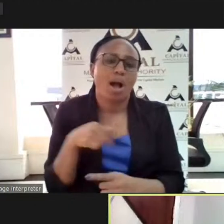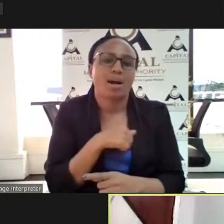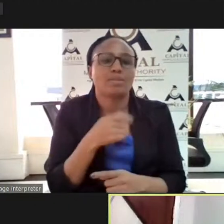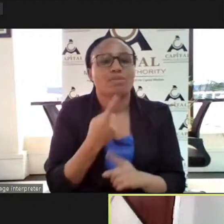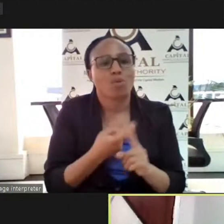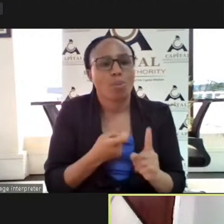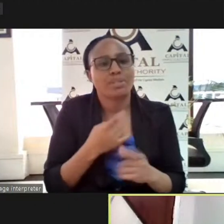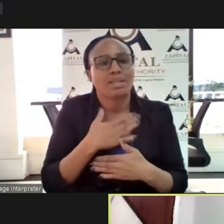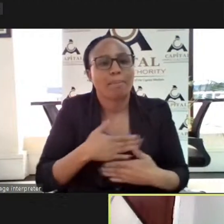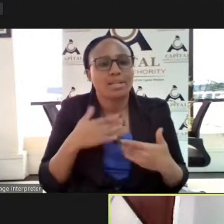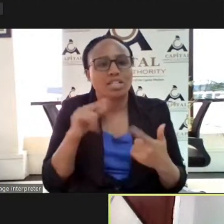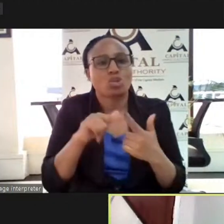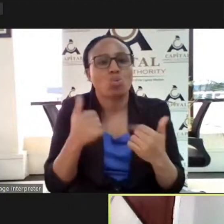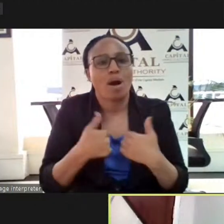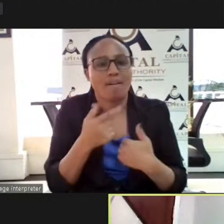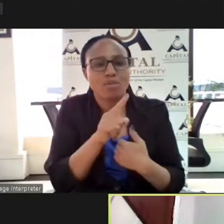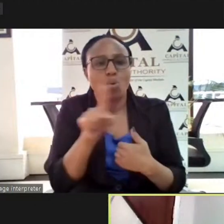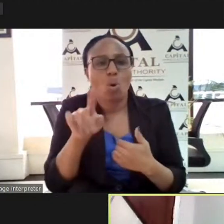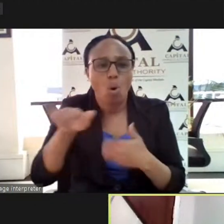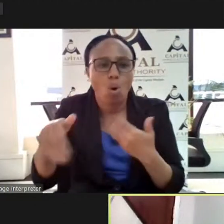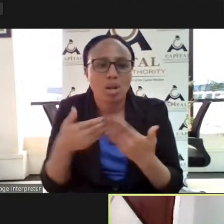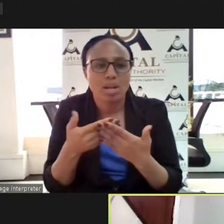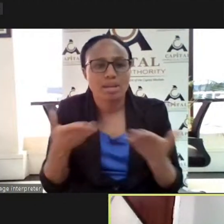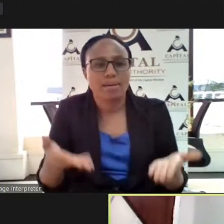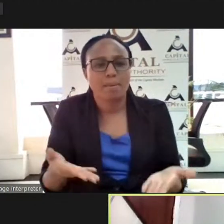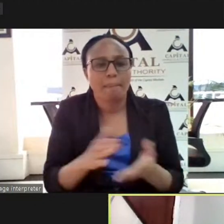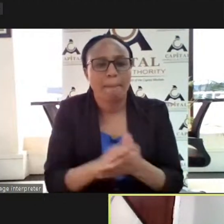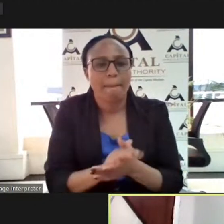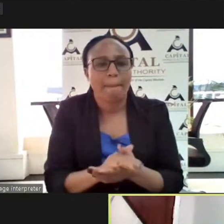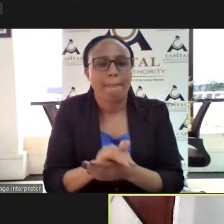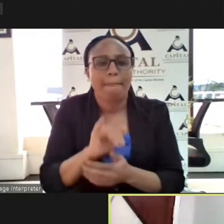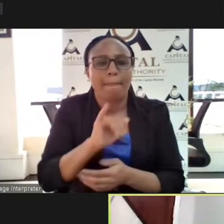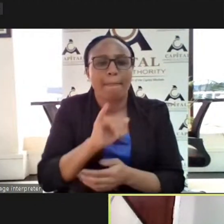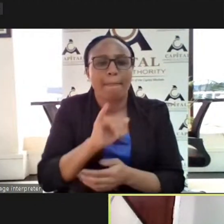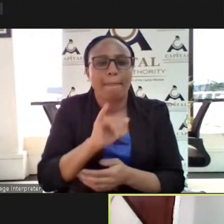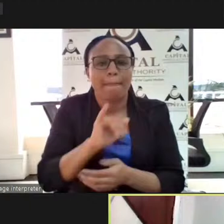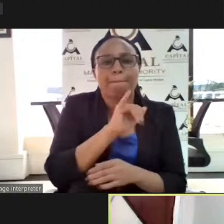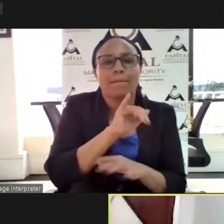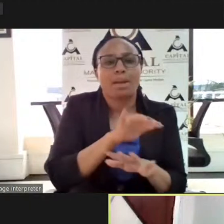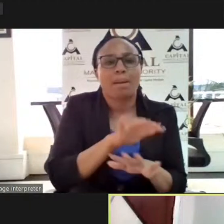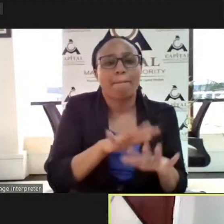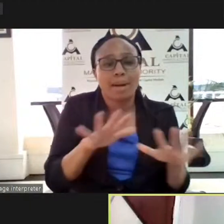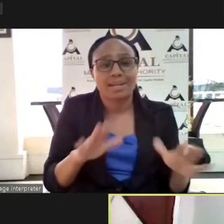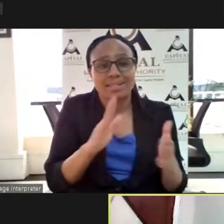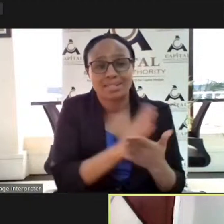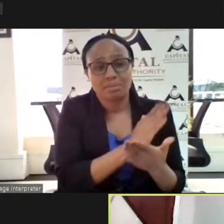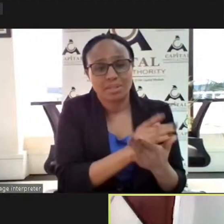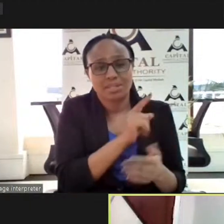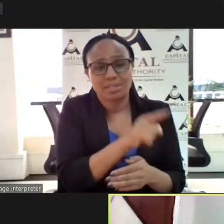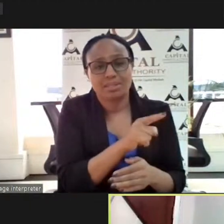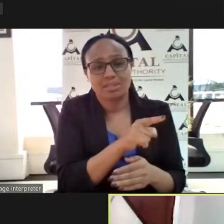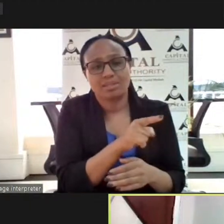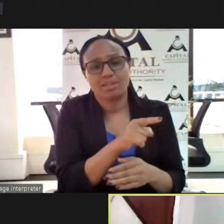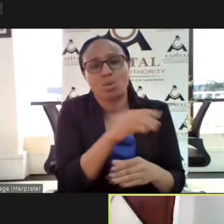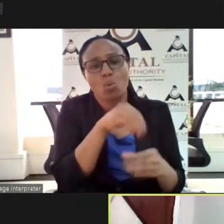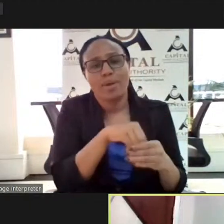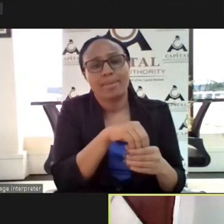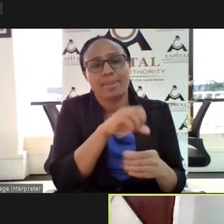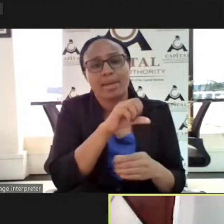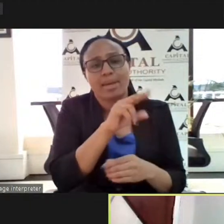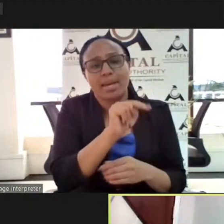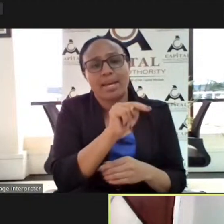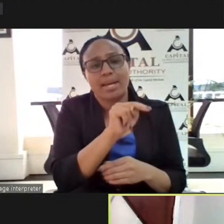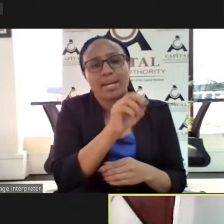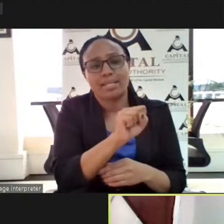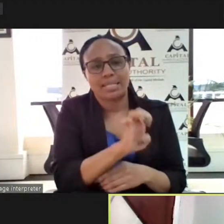here. So, you know, the GEMS market segment is a market segment within the Nairobi Securities Exchange. The way